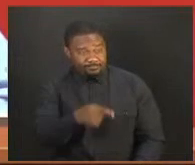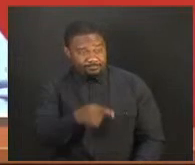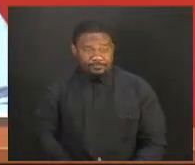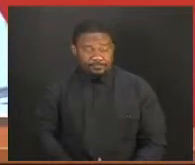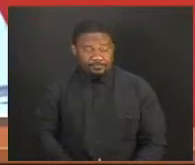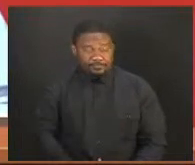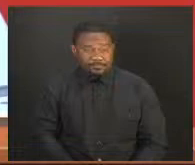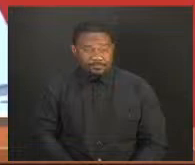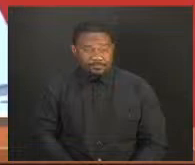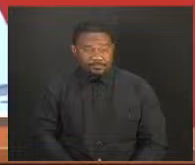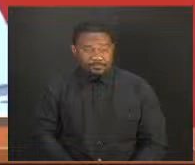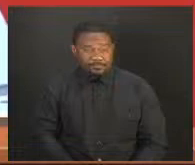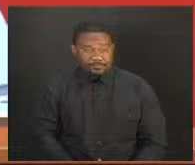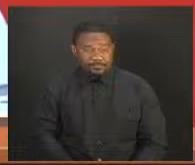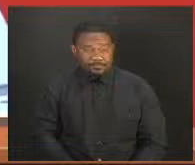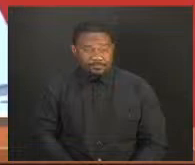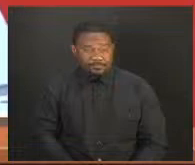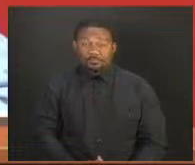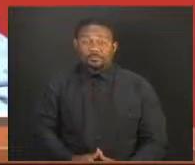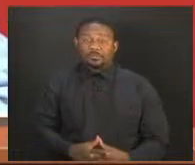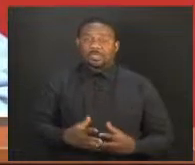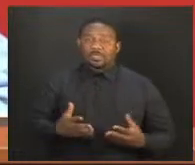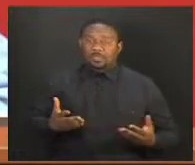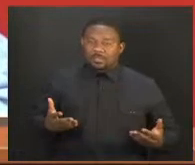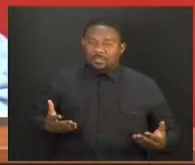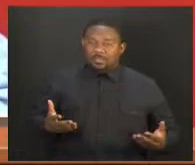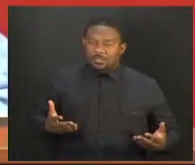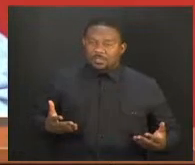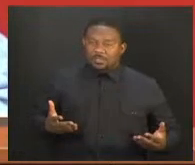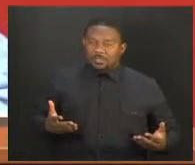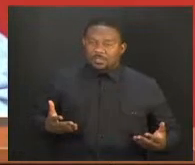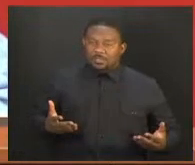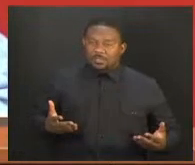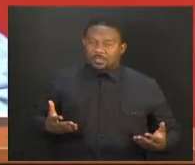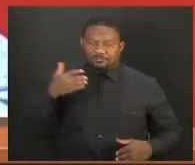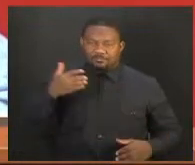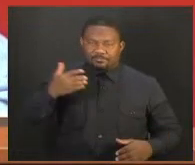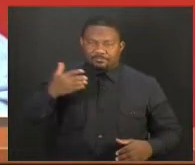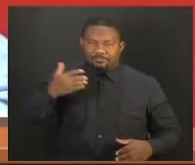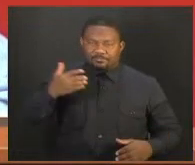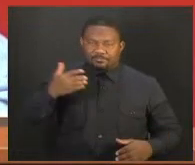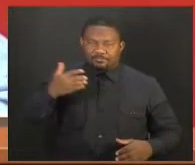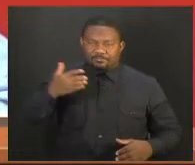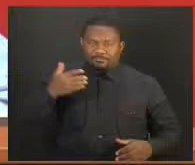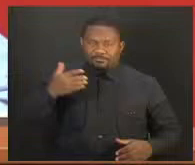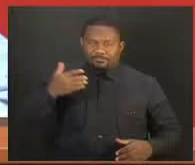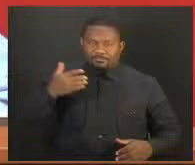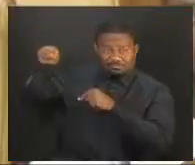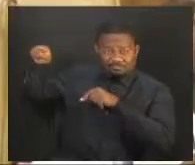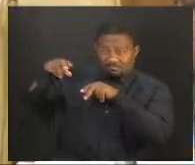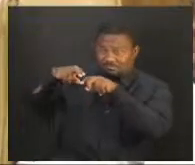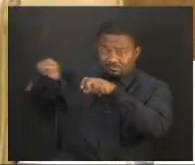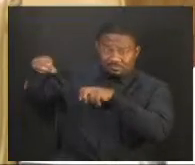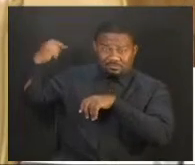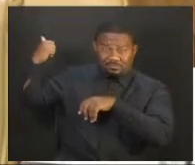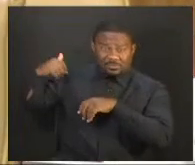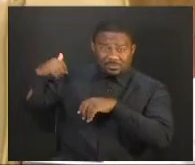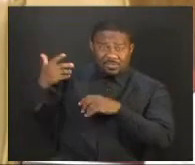Speaker, with respect, none of us on the last row has a copy of the vote sample.